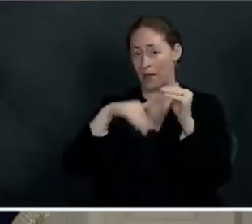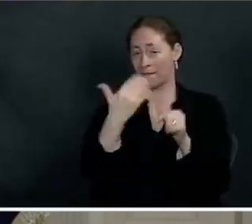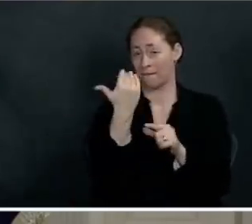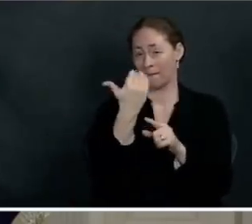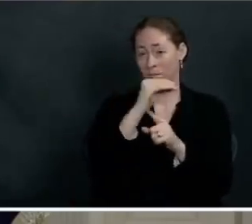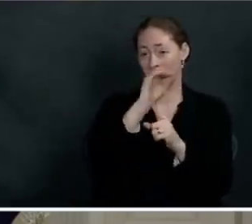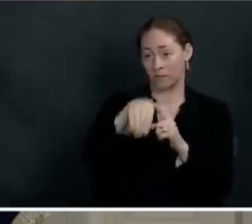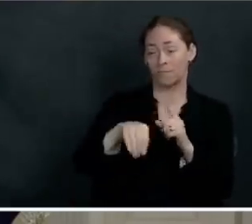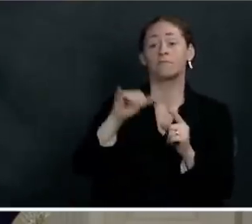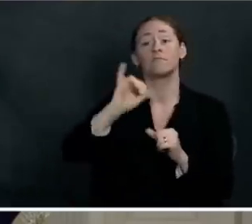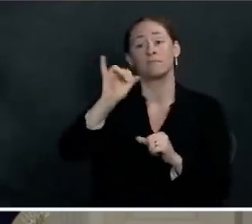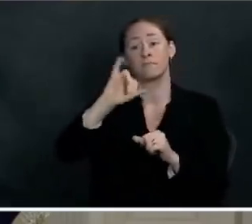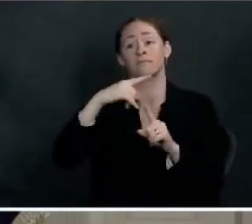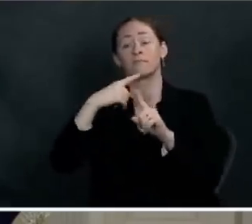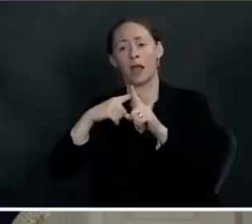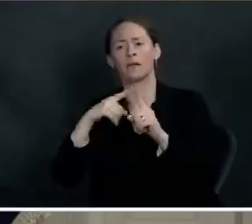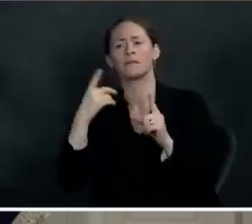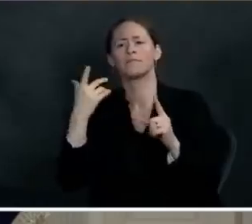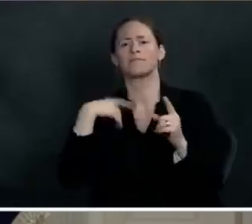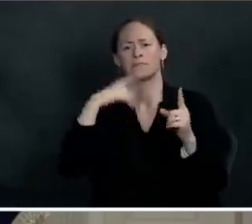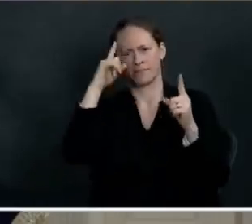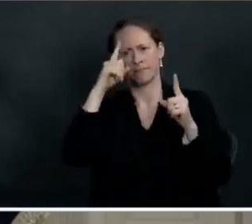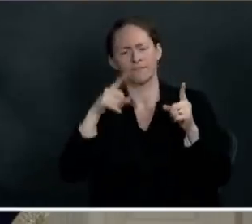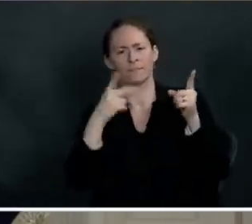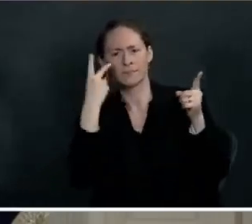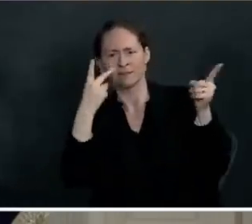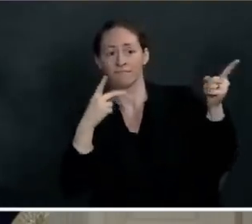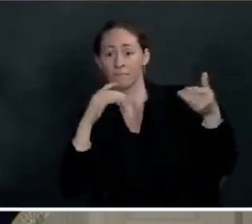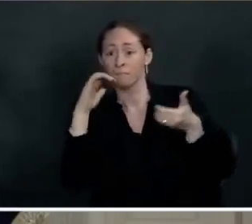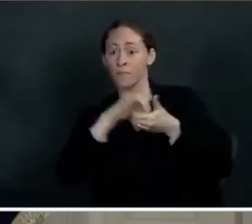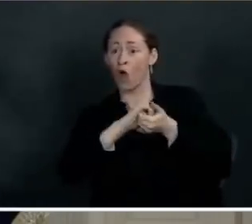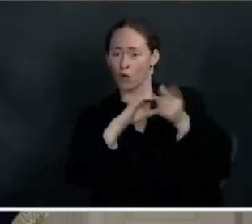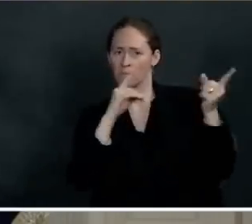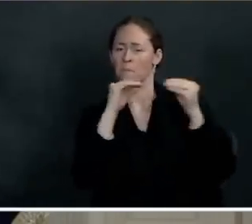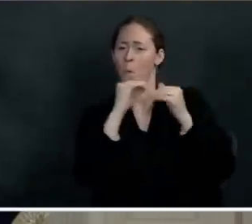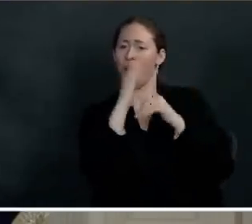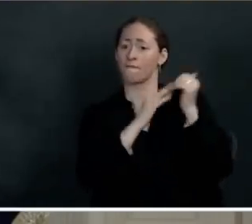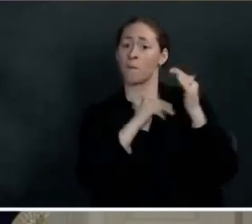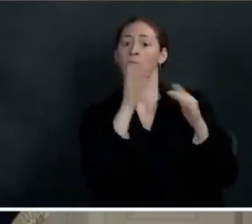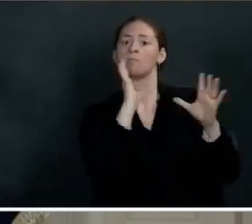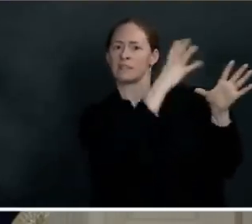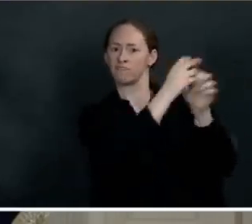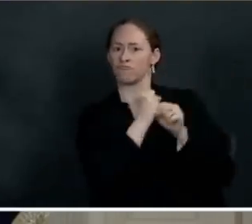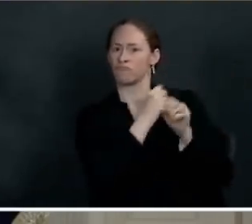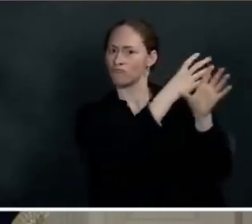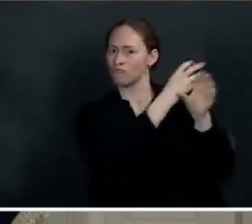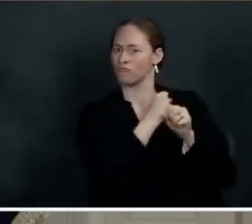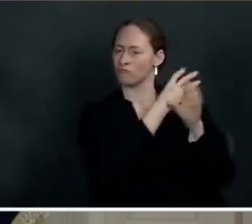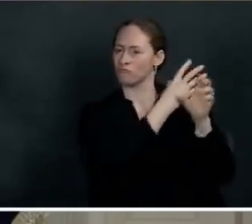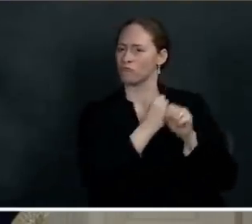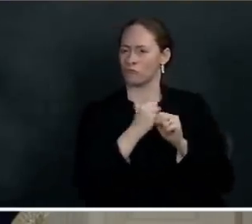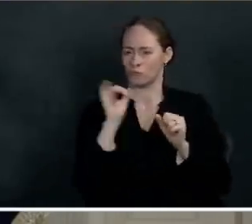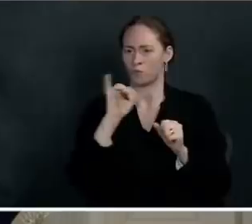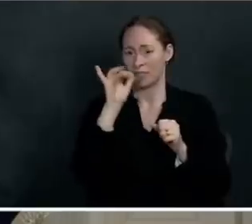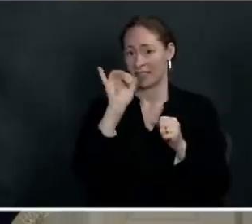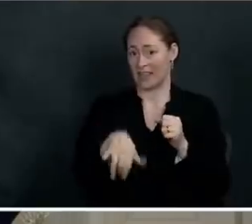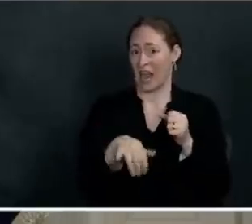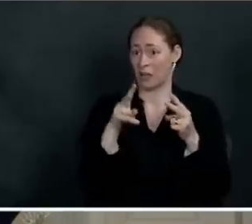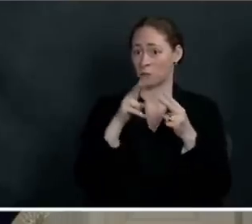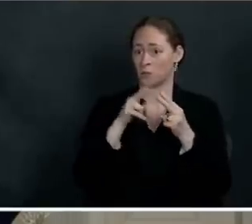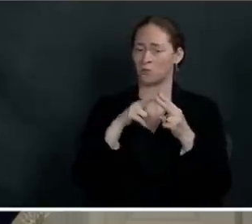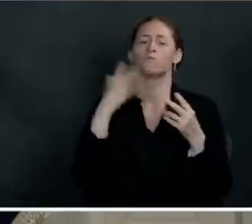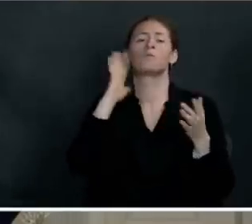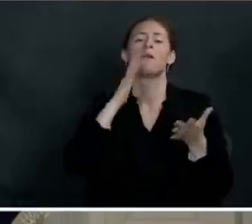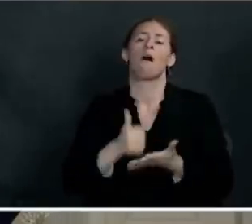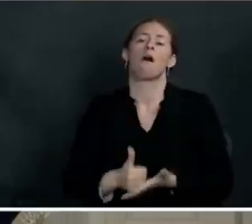states and local partners more certainty about when the deliveries will arrive. These 2 steps are going to help increase our prospects